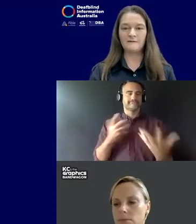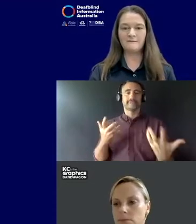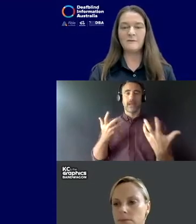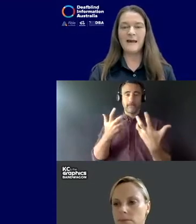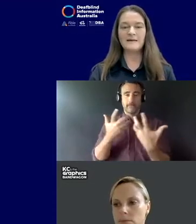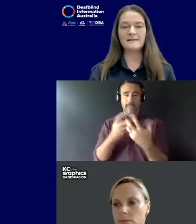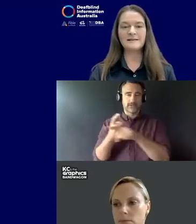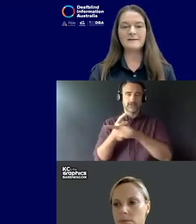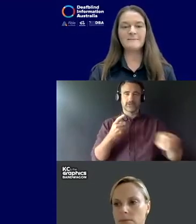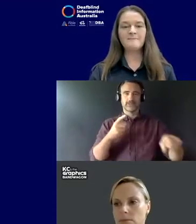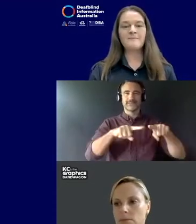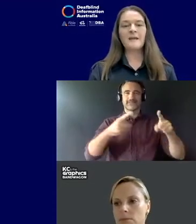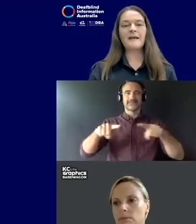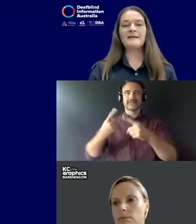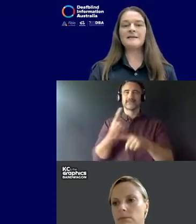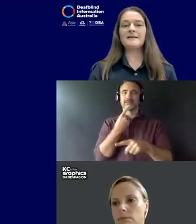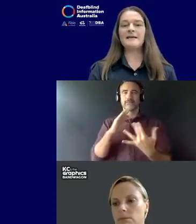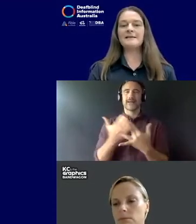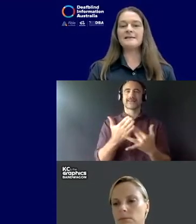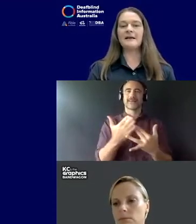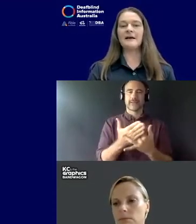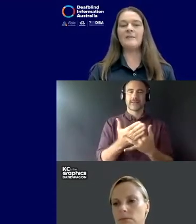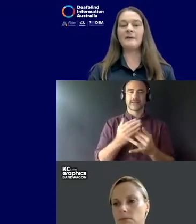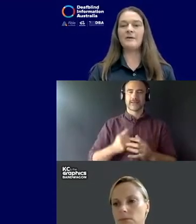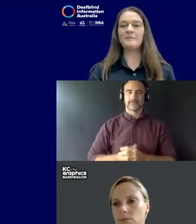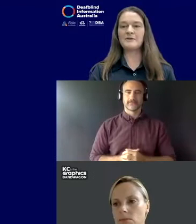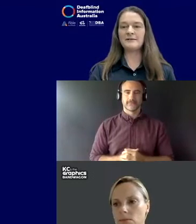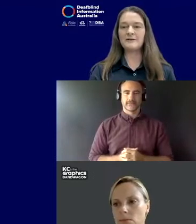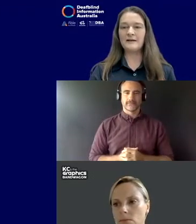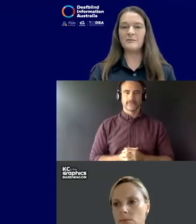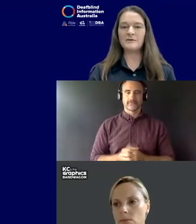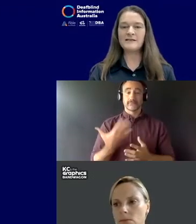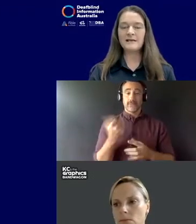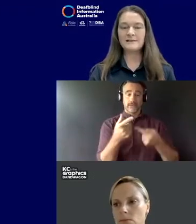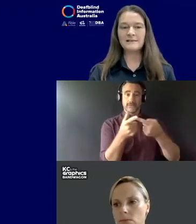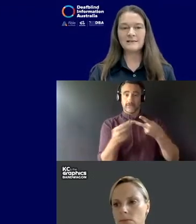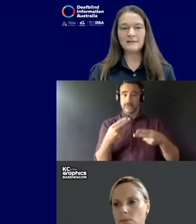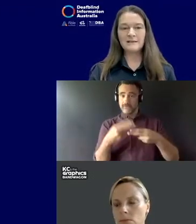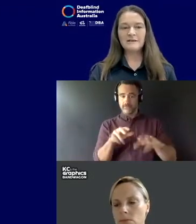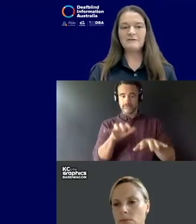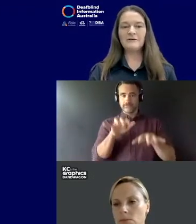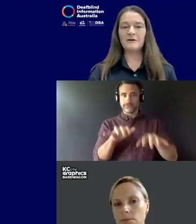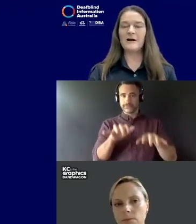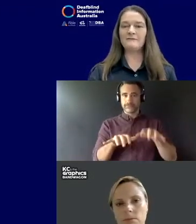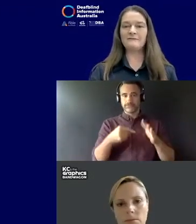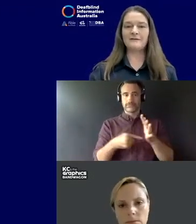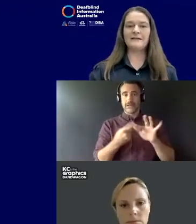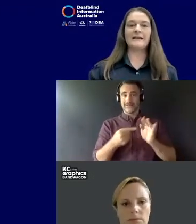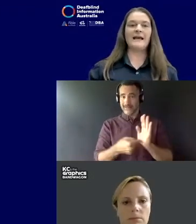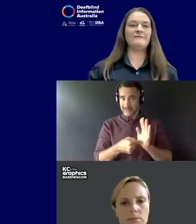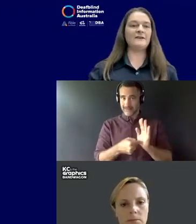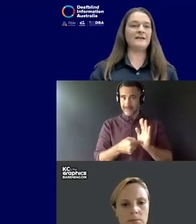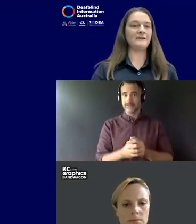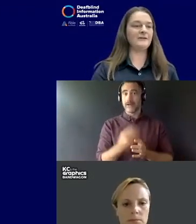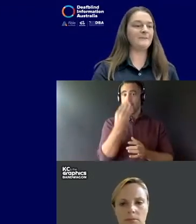print formats. It contains the option to input text, photograph,